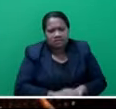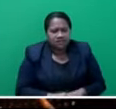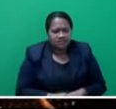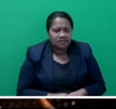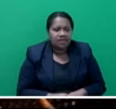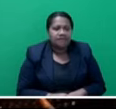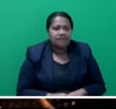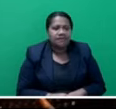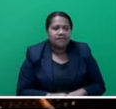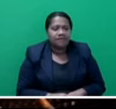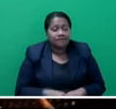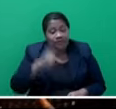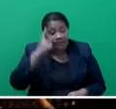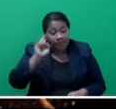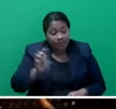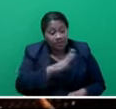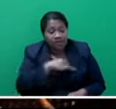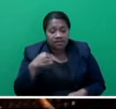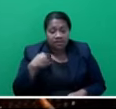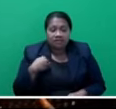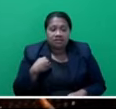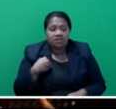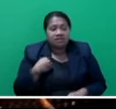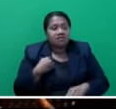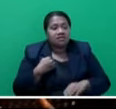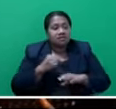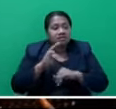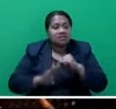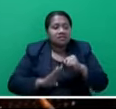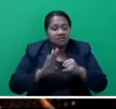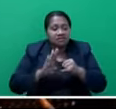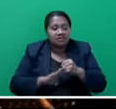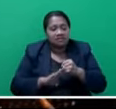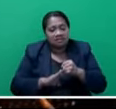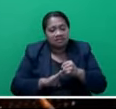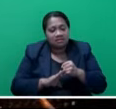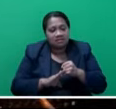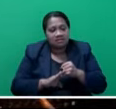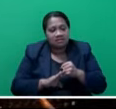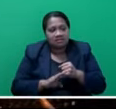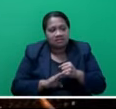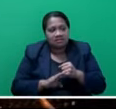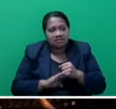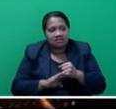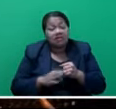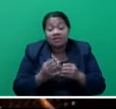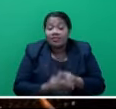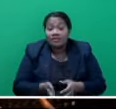I call on the Minister for Health and Medical Services, the Honorable Dr. Iferimi. You have the floor, sir.